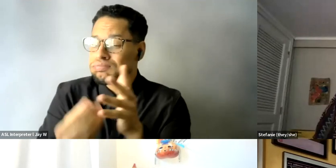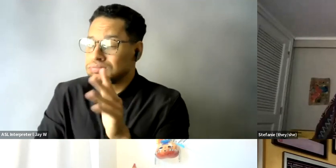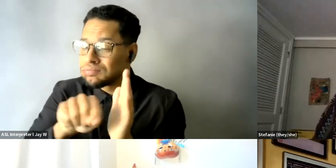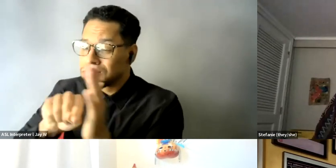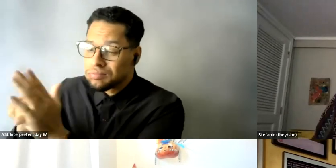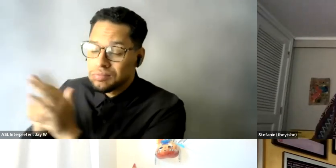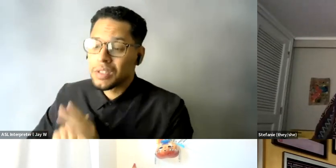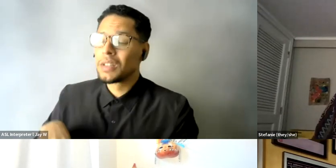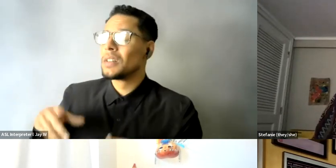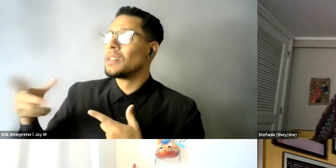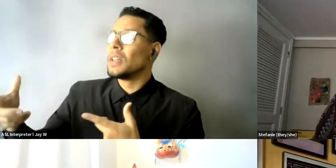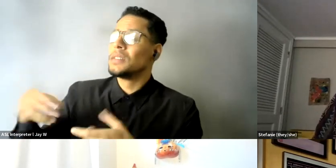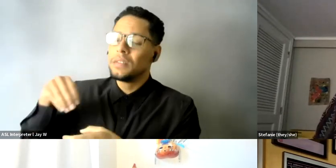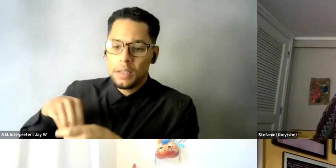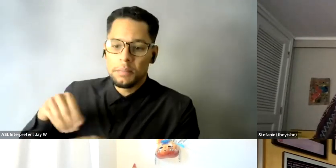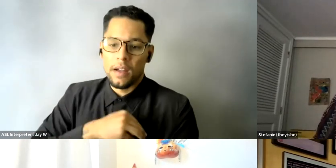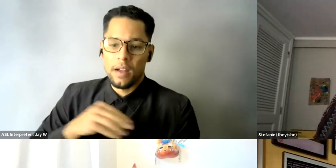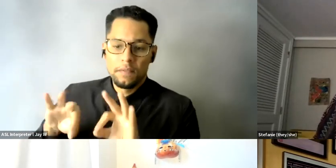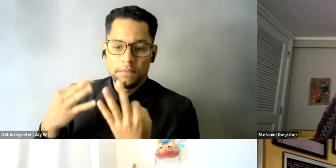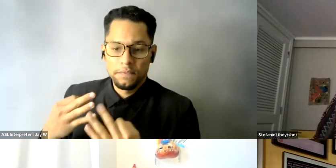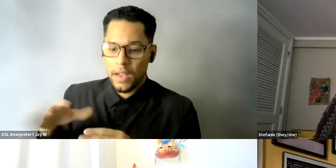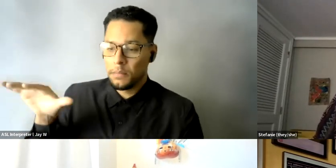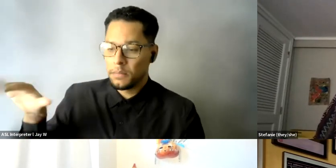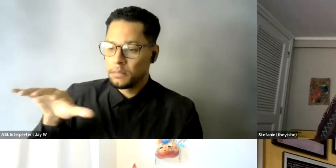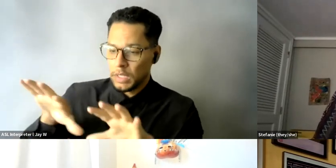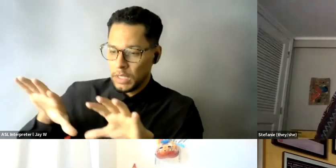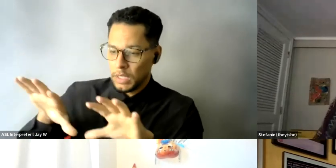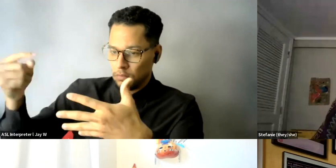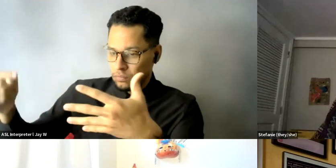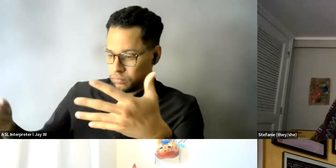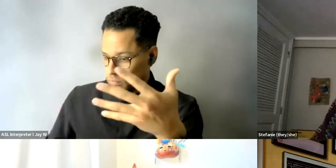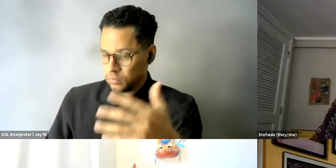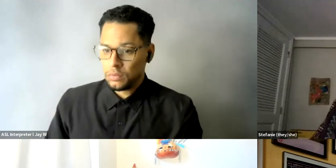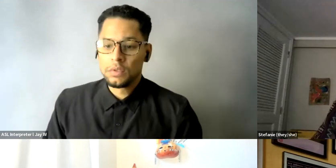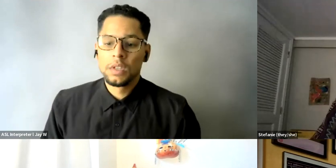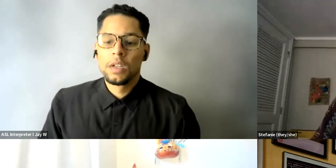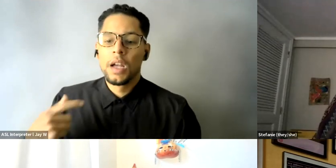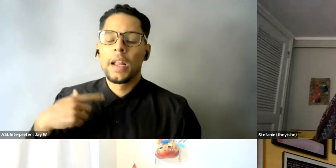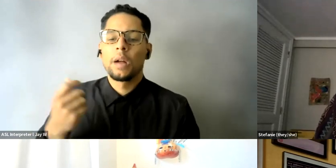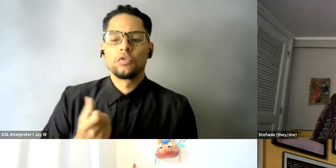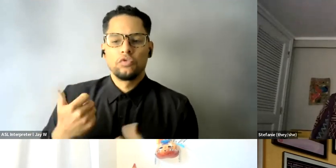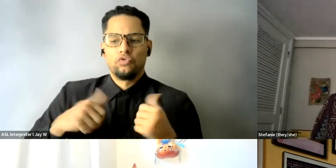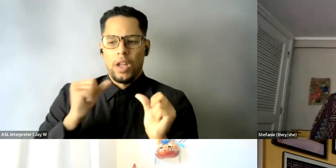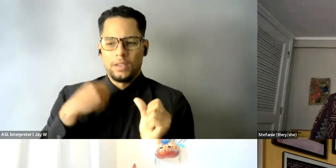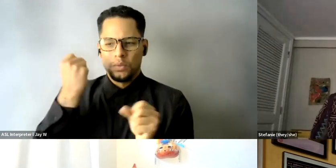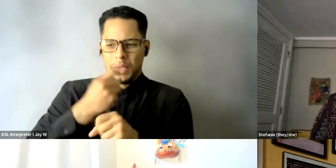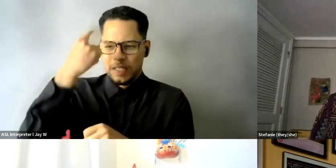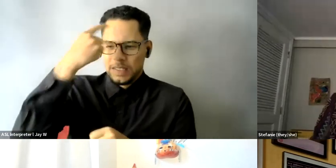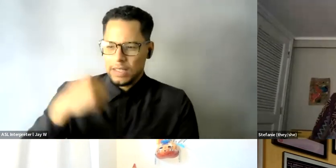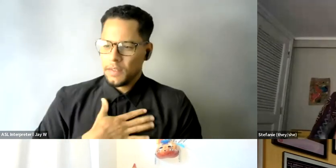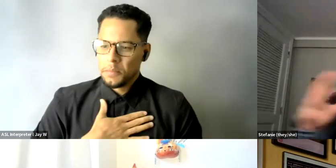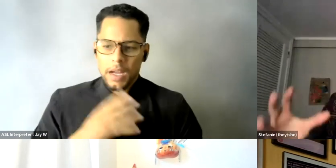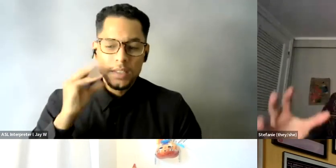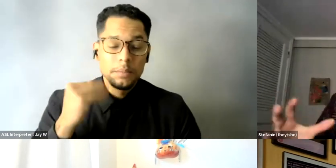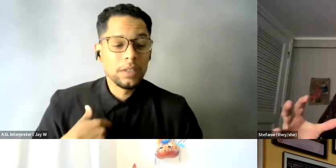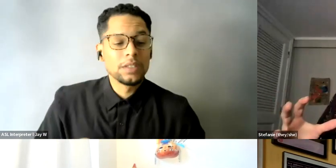unit where, you know, I was making sense of my experiences in an individual way